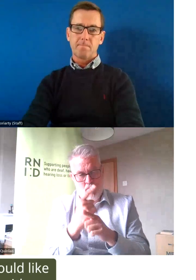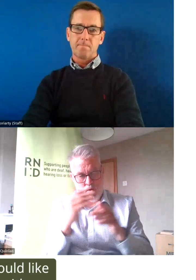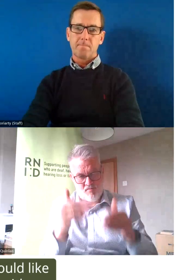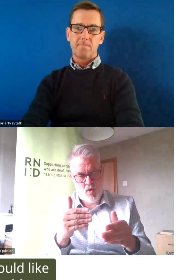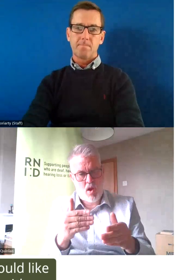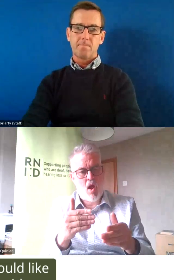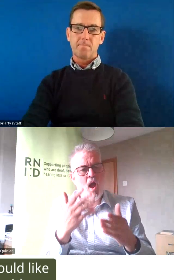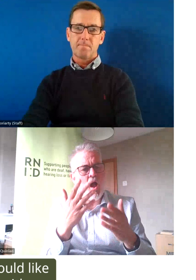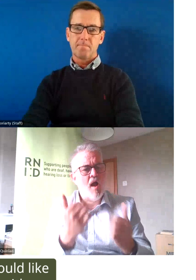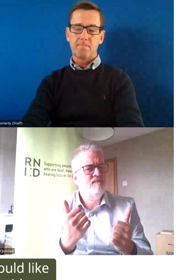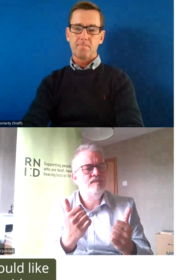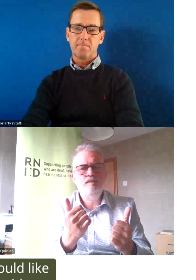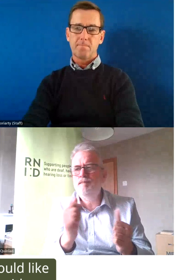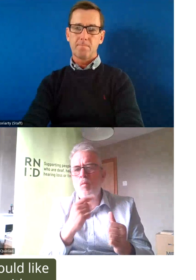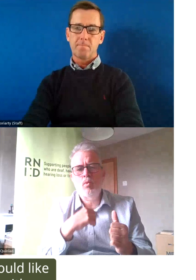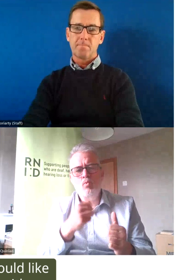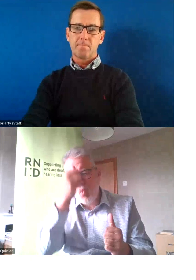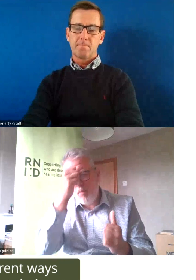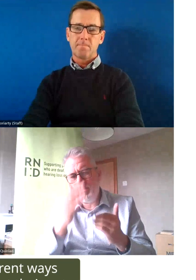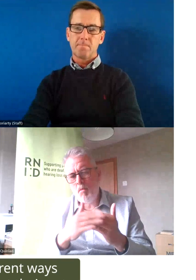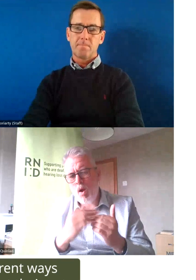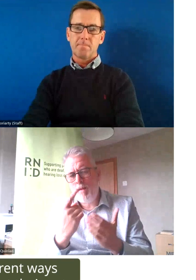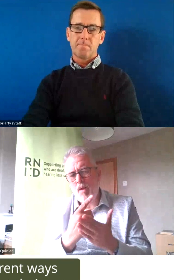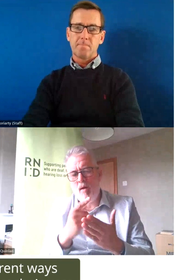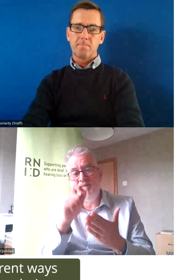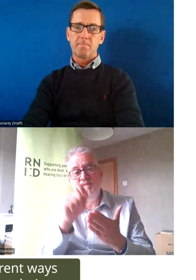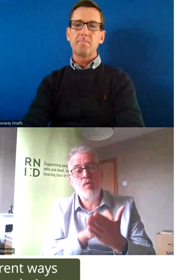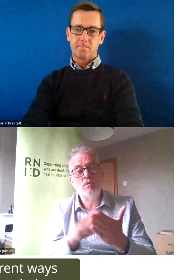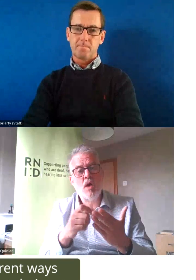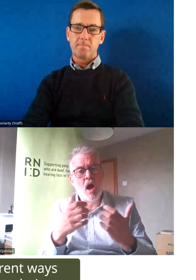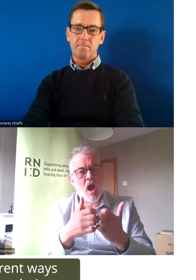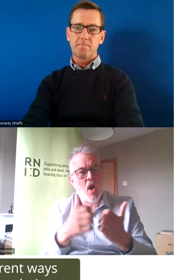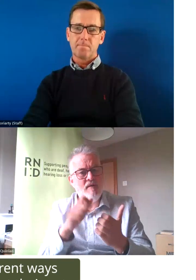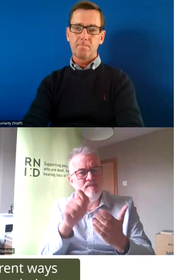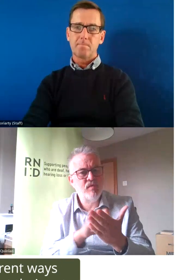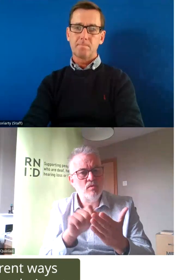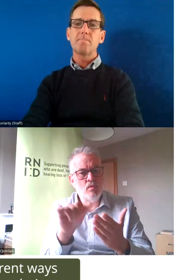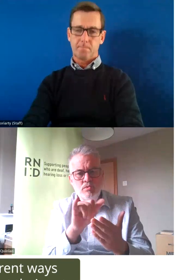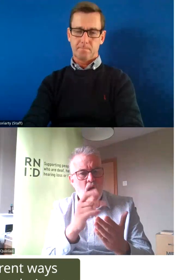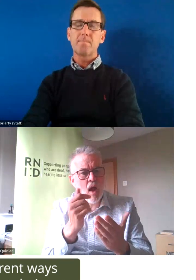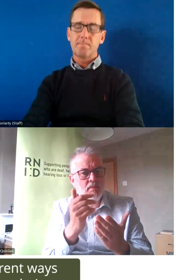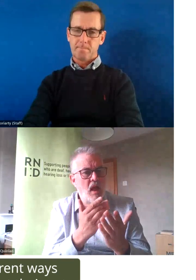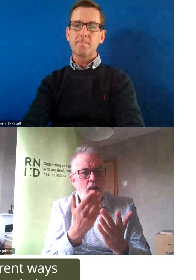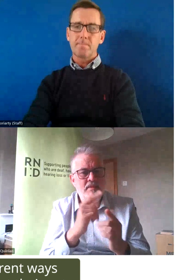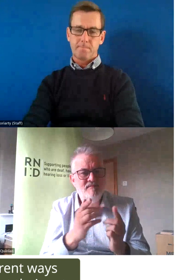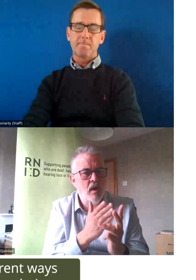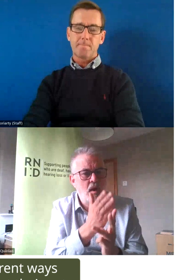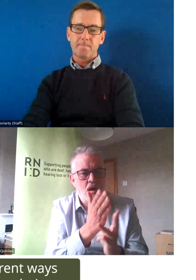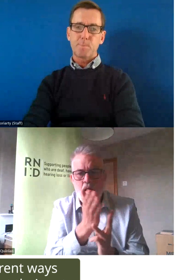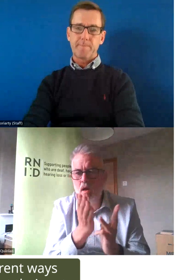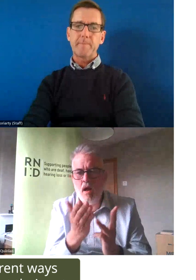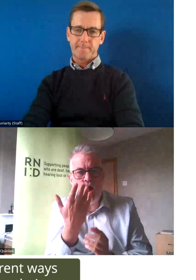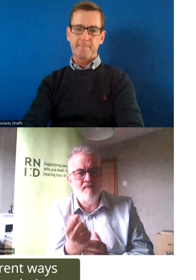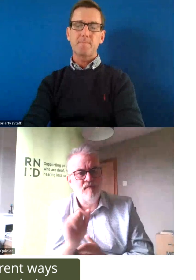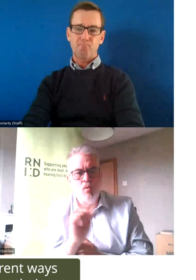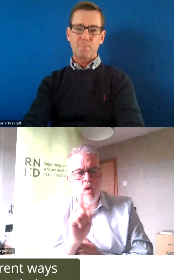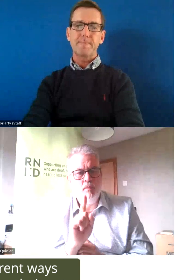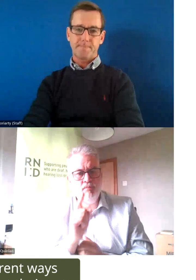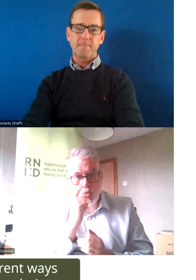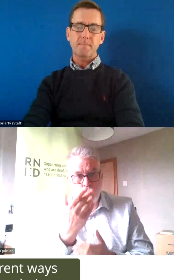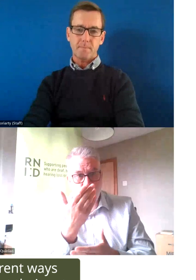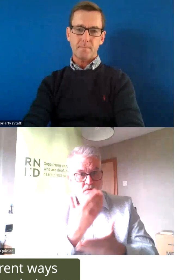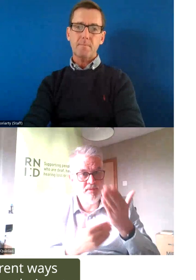This time, I would like to have a chat with you about the different ways that